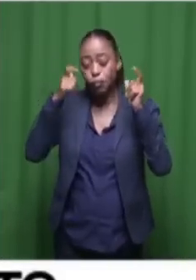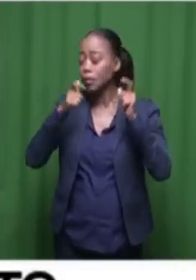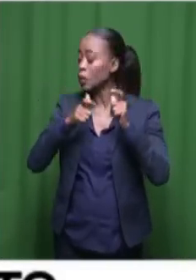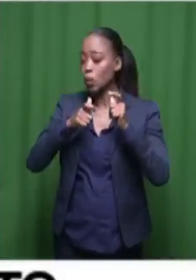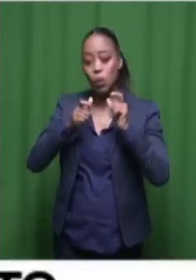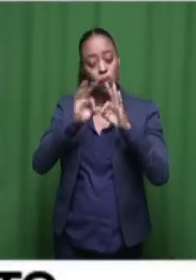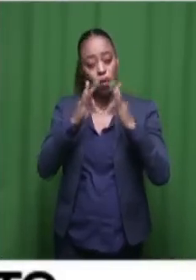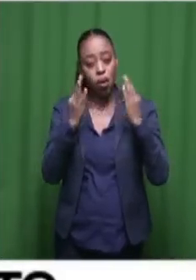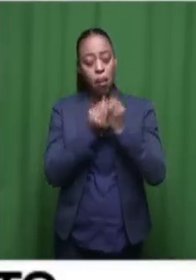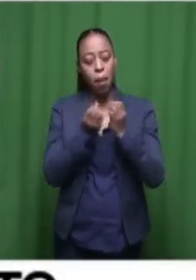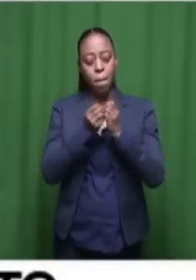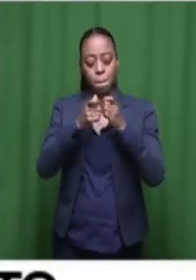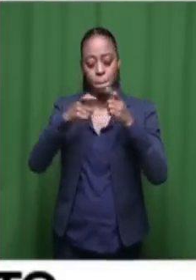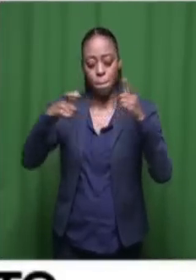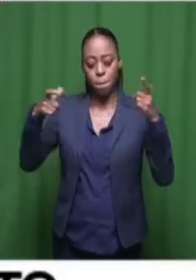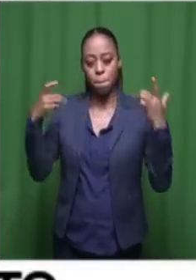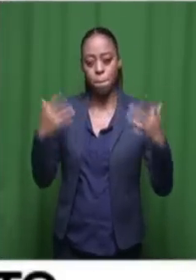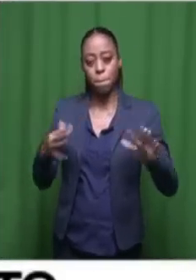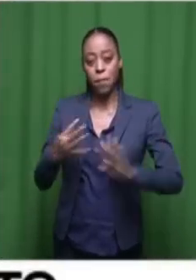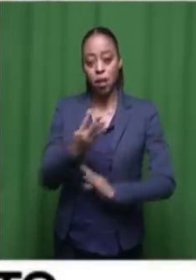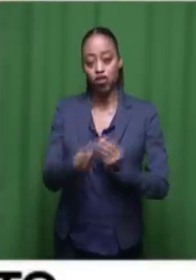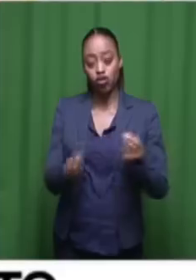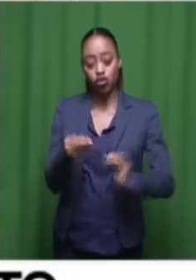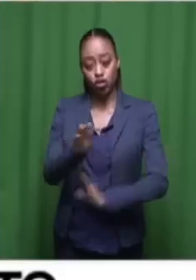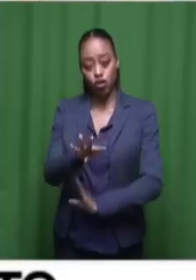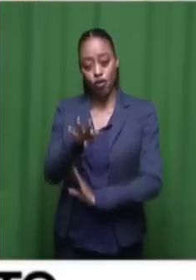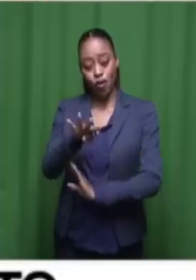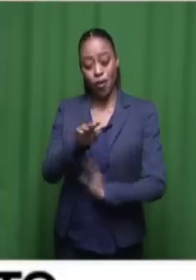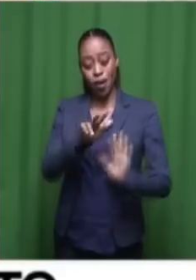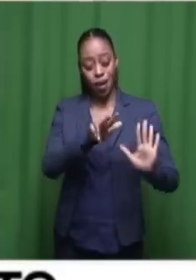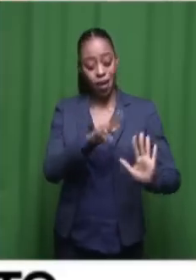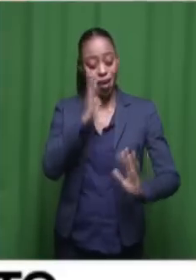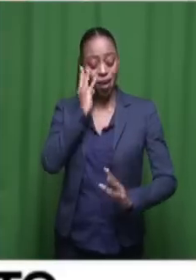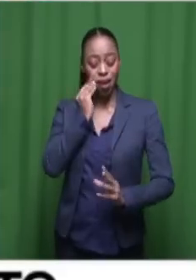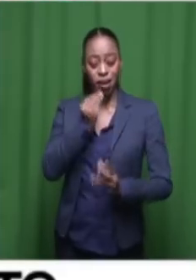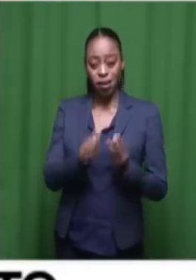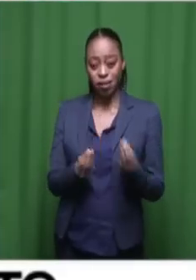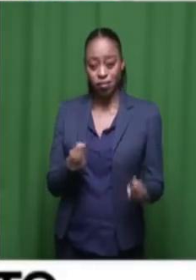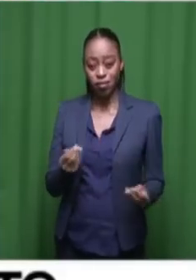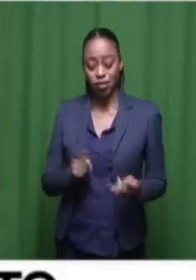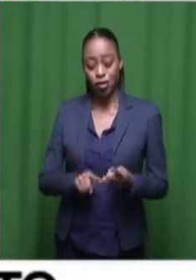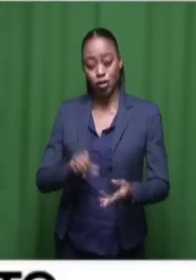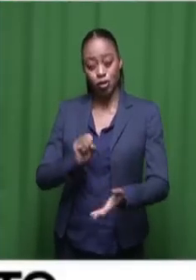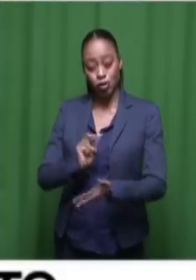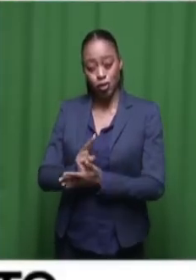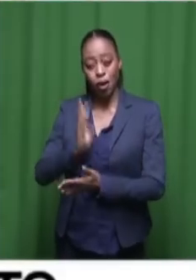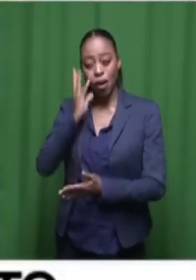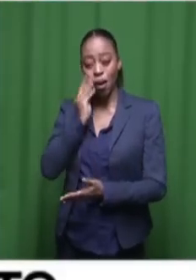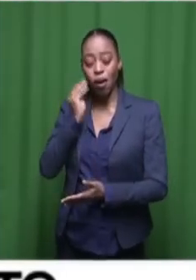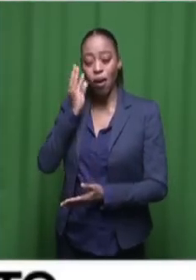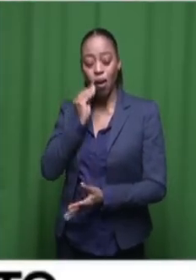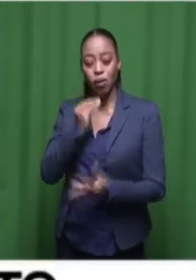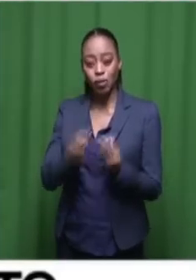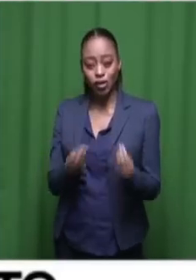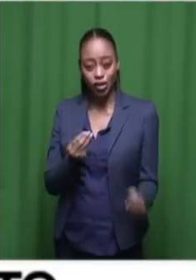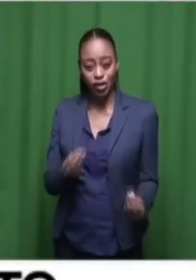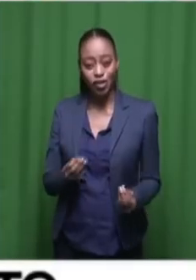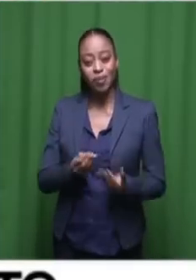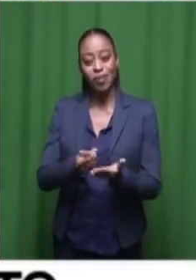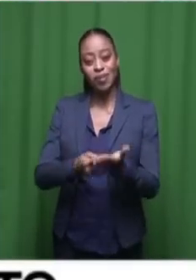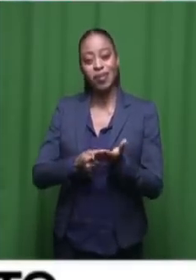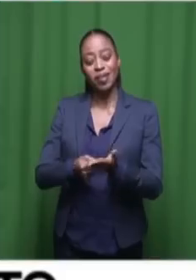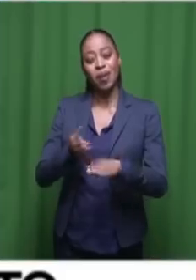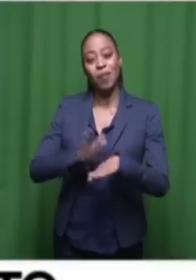huge family, 4 children, 8 grandchildren, and 12 grandchildren. And we'll talk a little bit more about